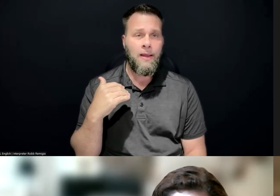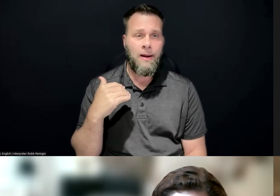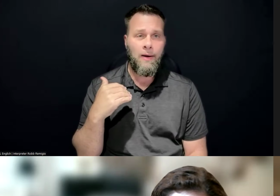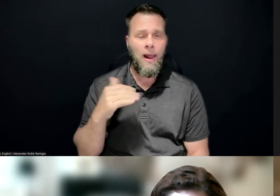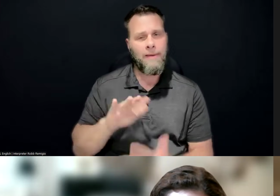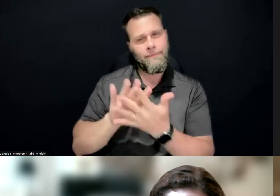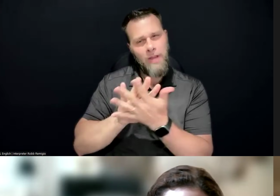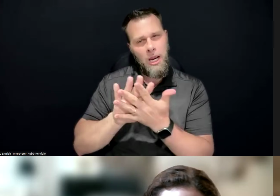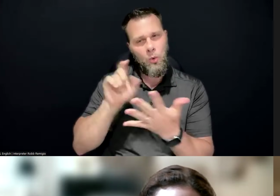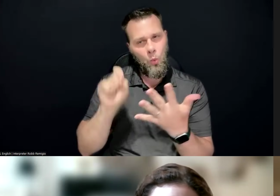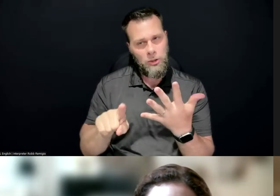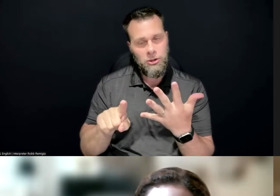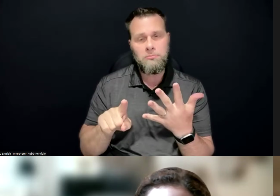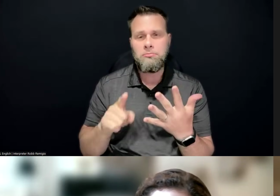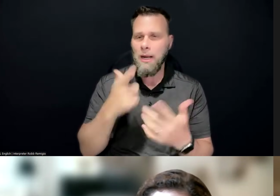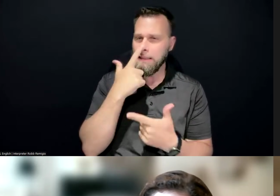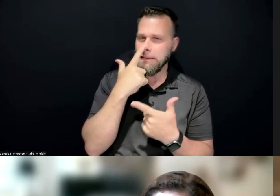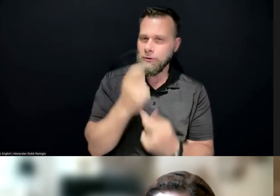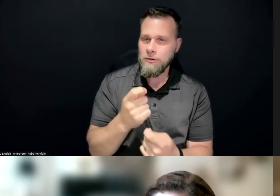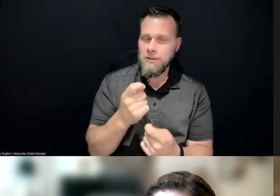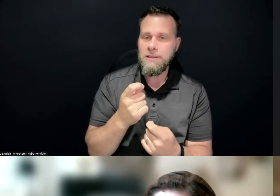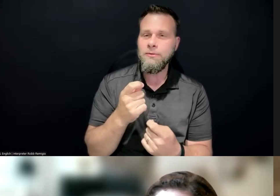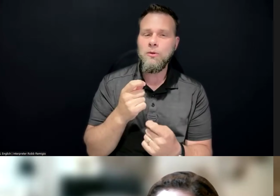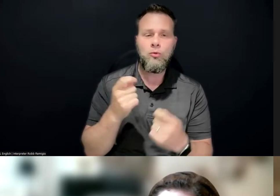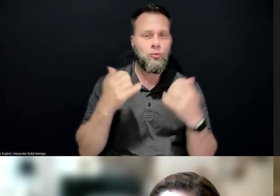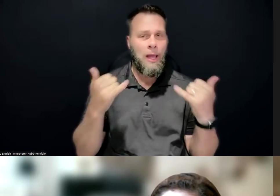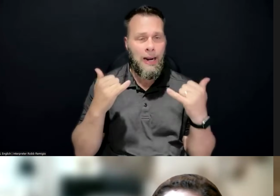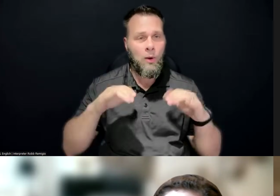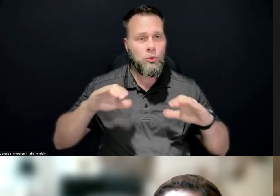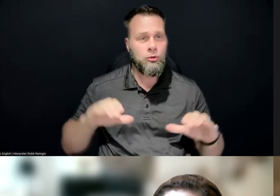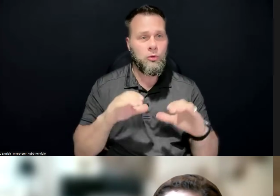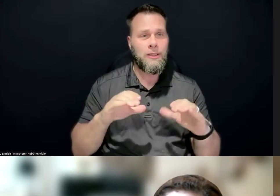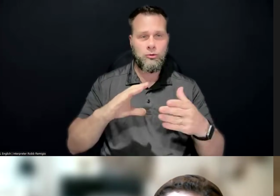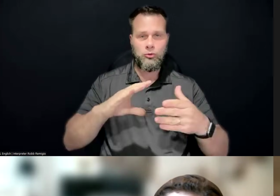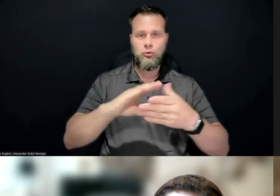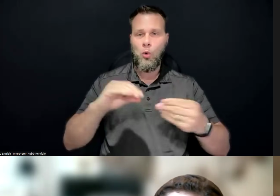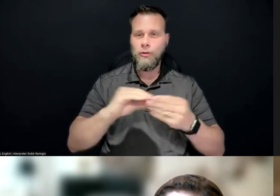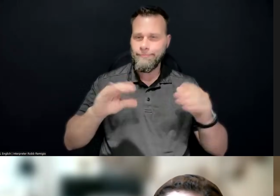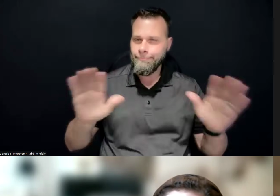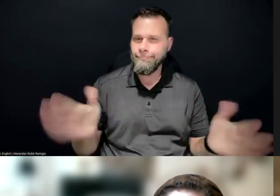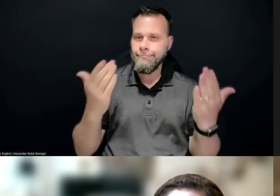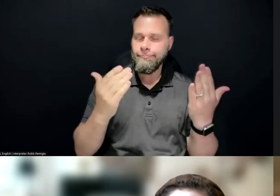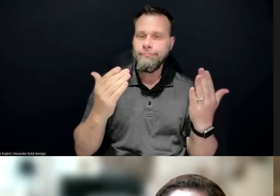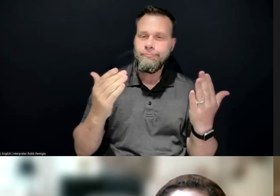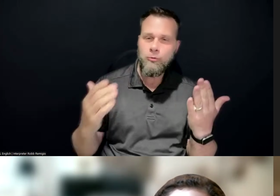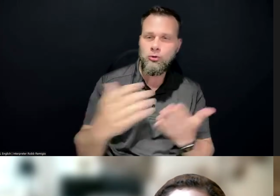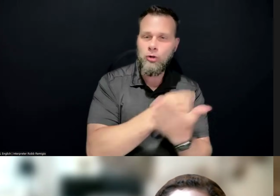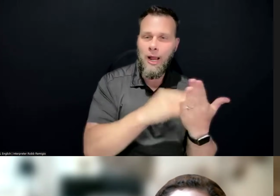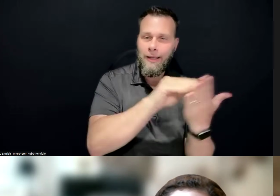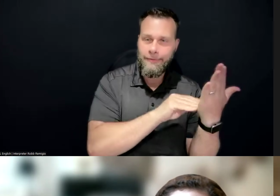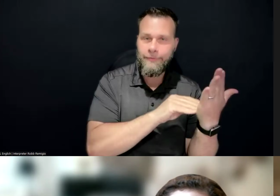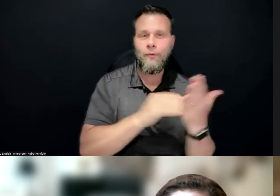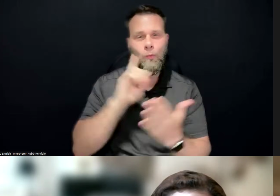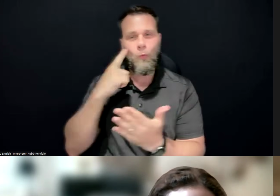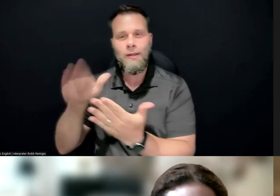this topic, because we're doing a story drive right now to try and get people's stories at the center to celebrate our 60th